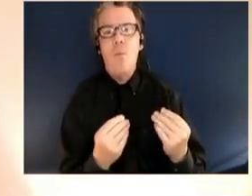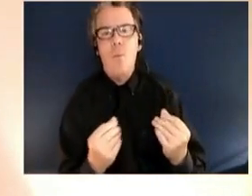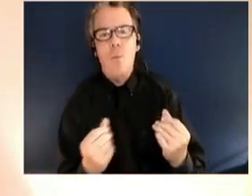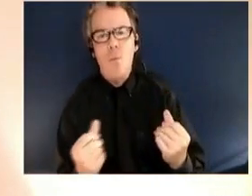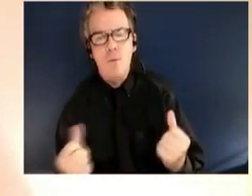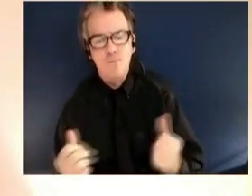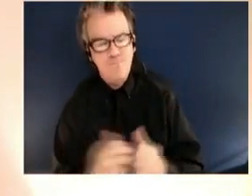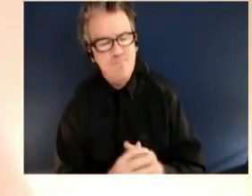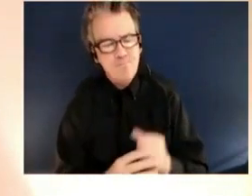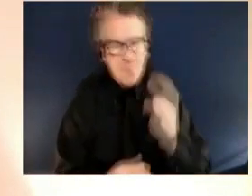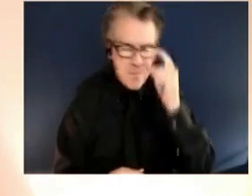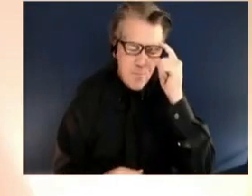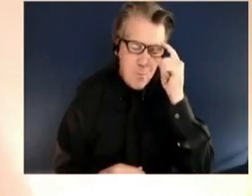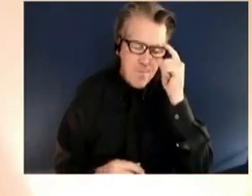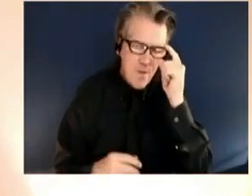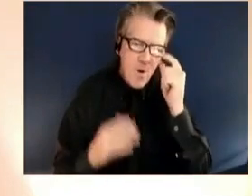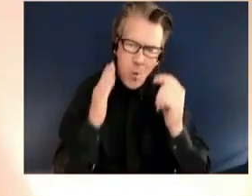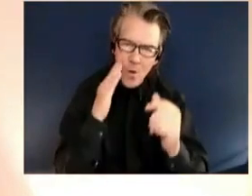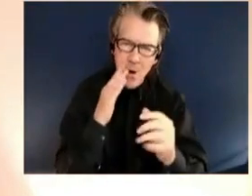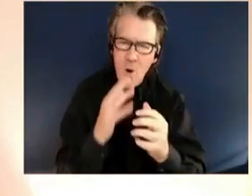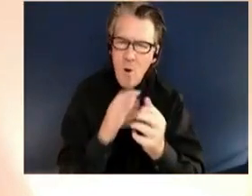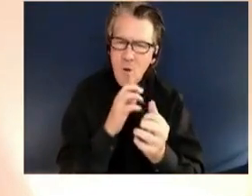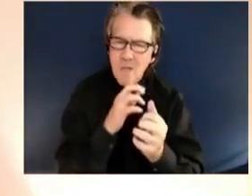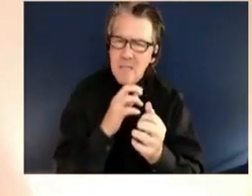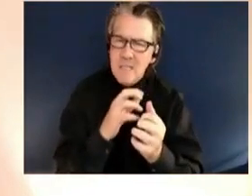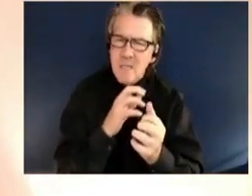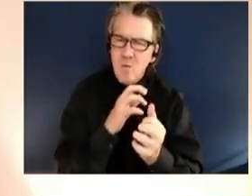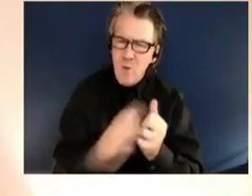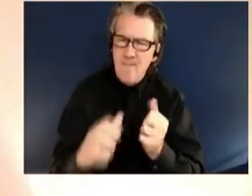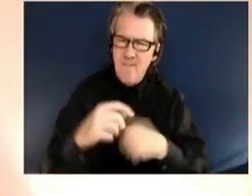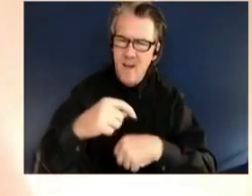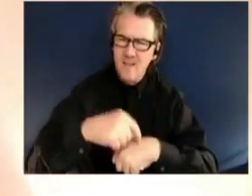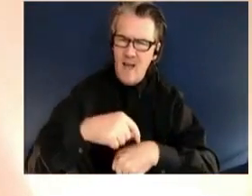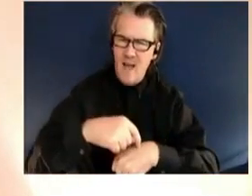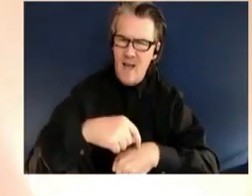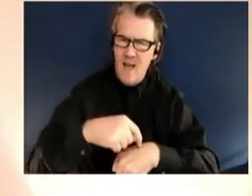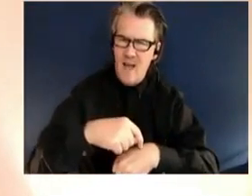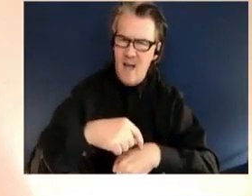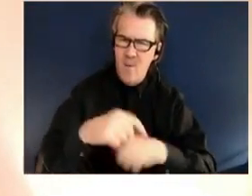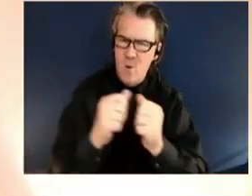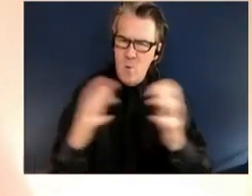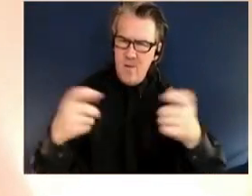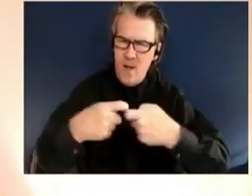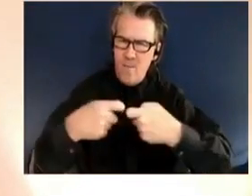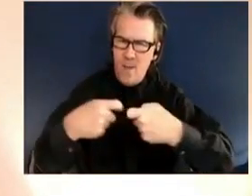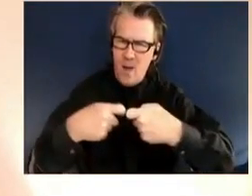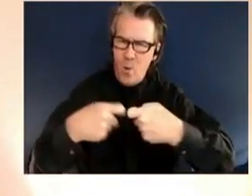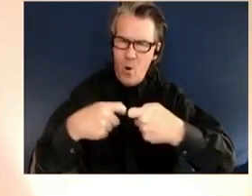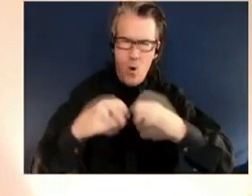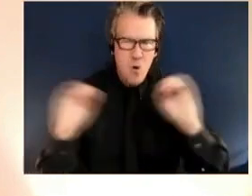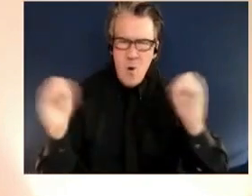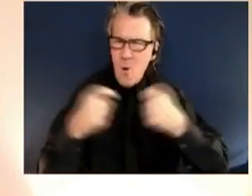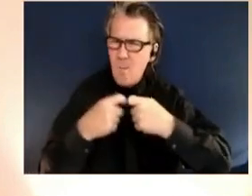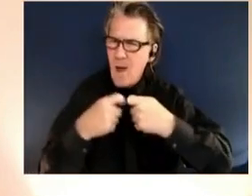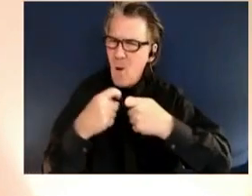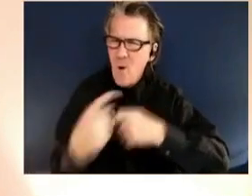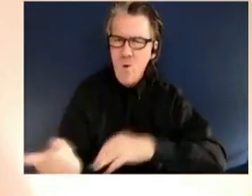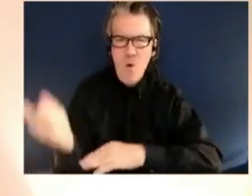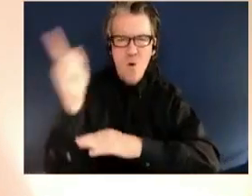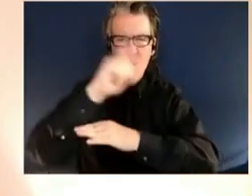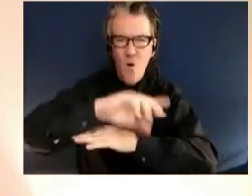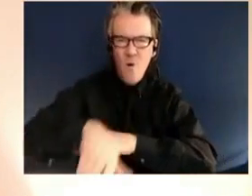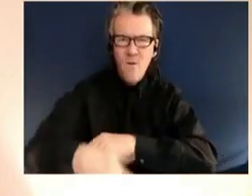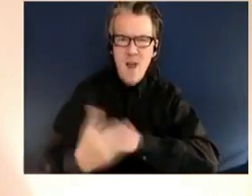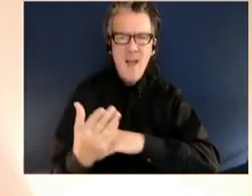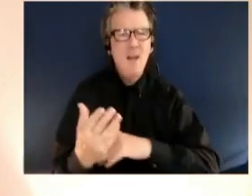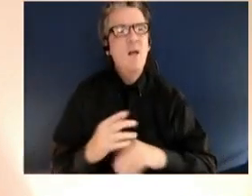with our current environment. And that's why we take them so incredibly seriously prior to calling a